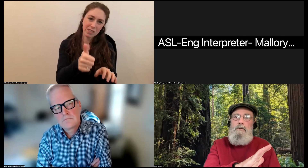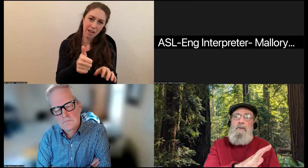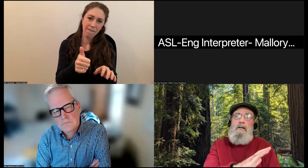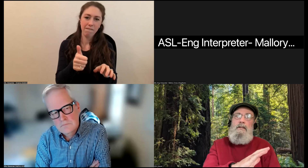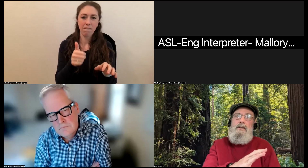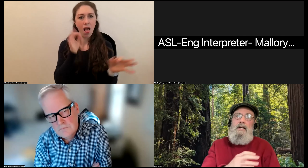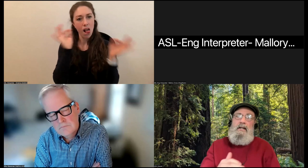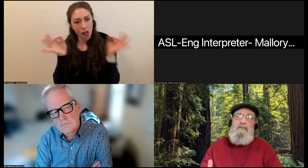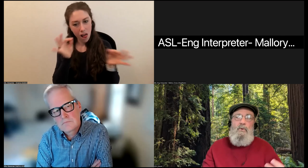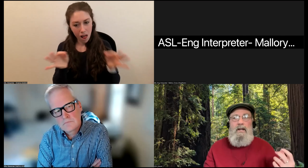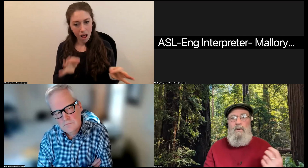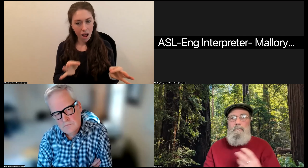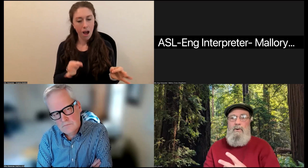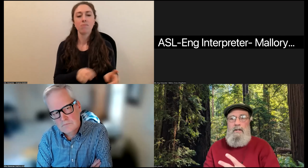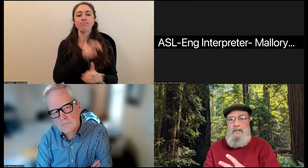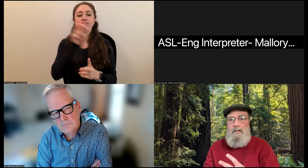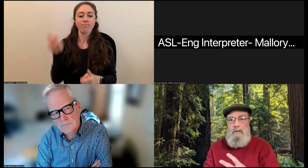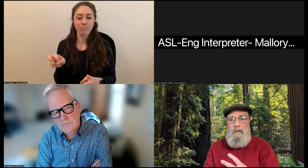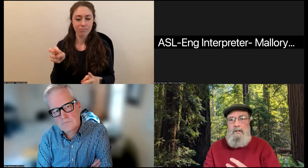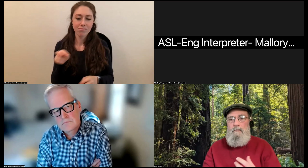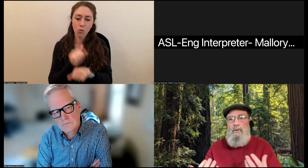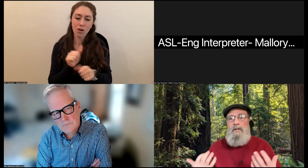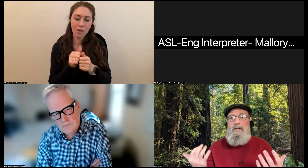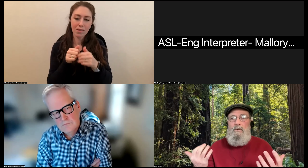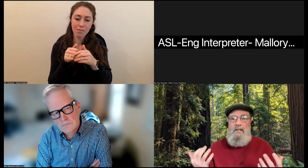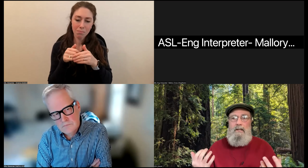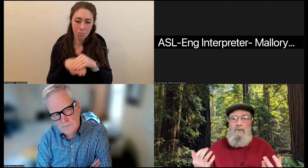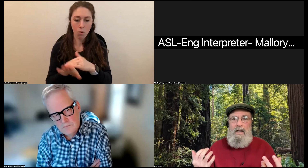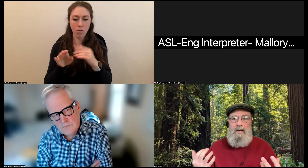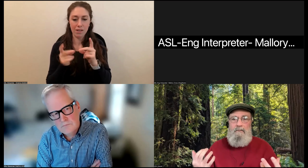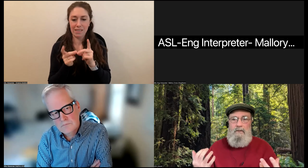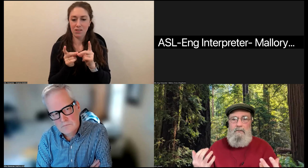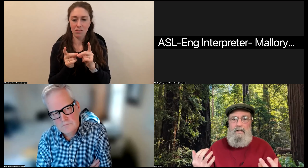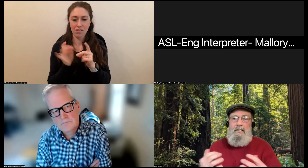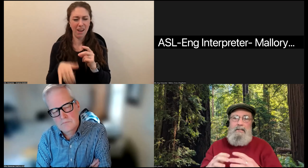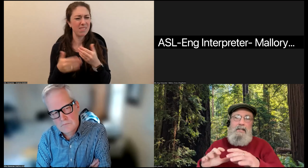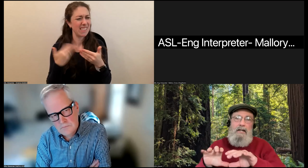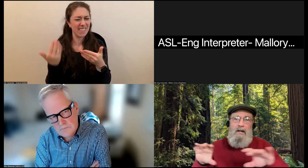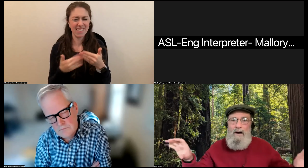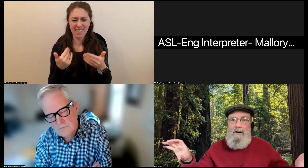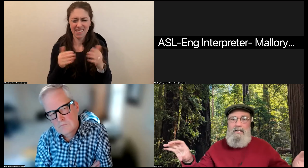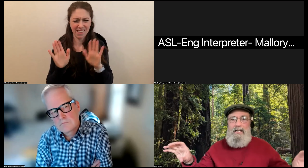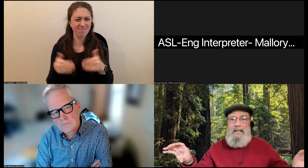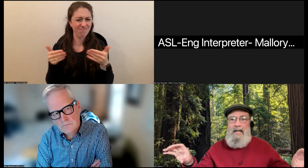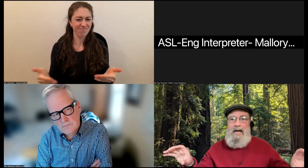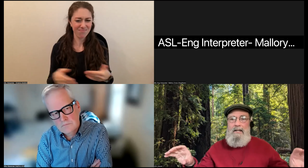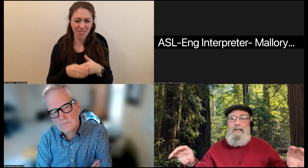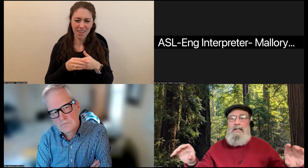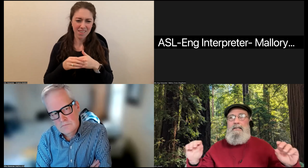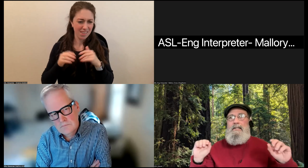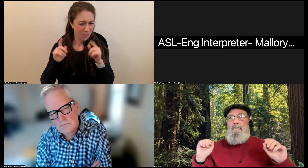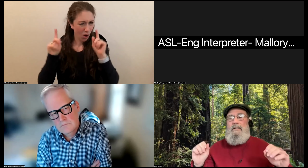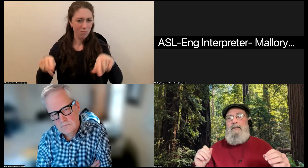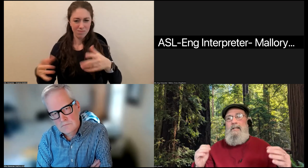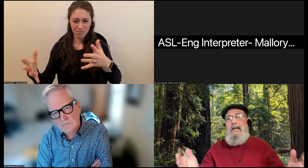to this kind of working with Born Digital. You know, Born Digital was the low-hanging fruit. Let's kind of go out and get that,